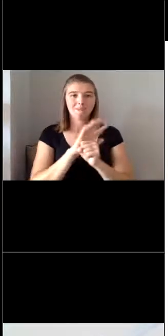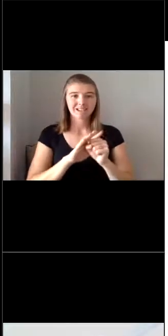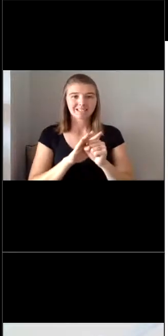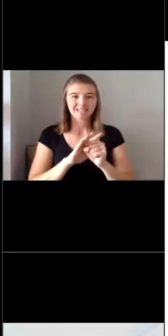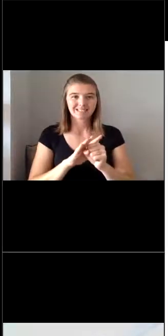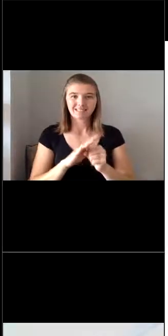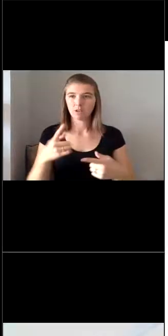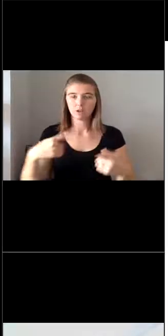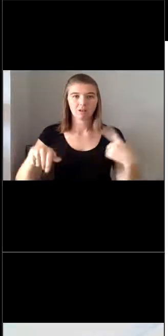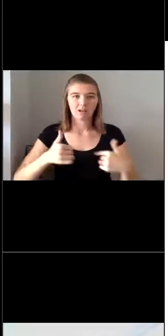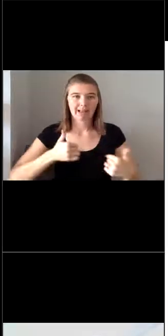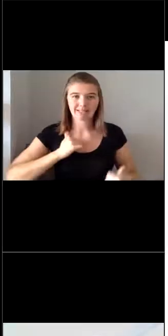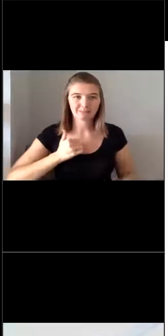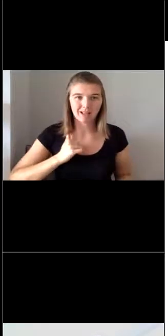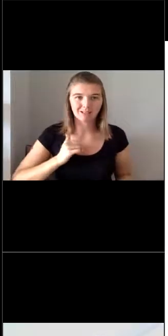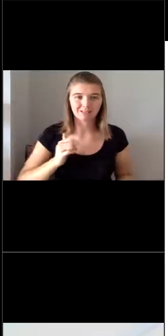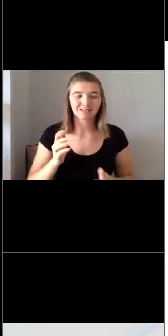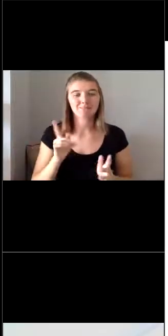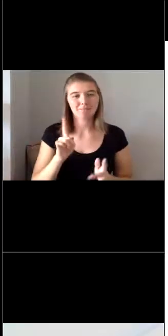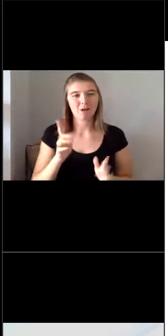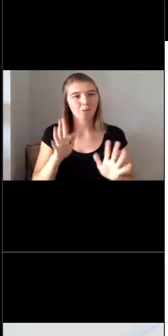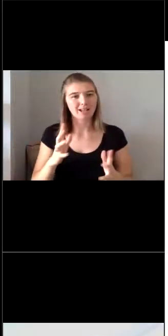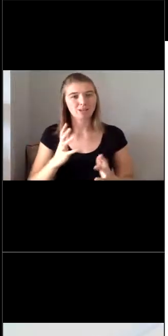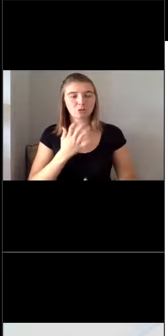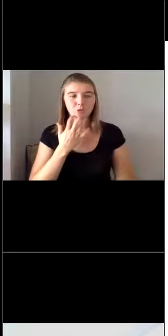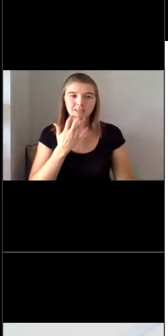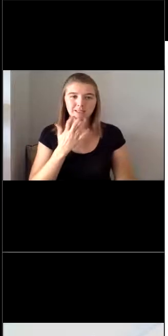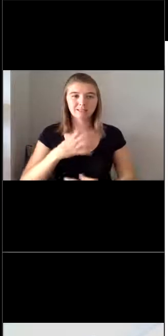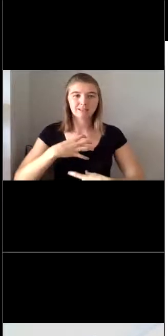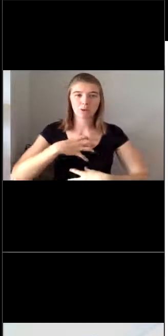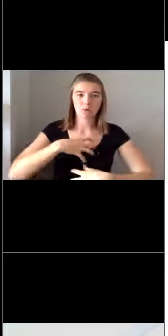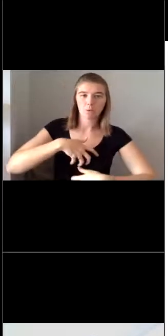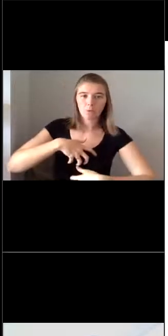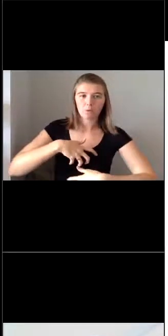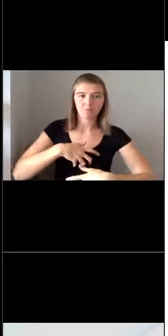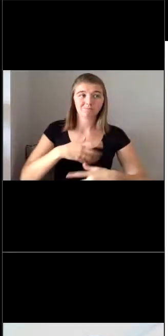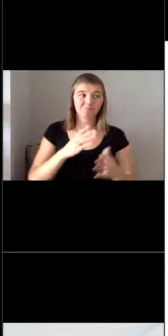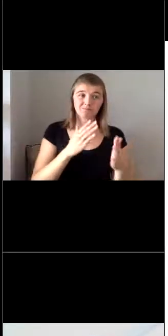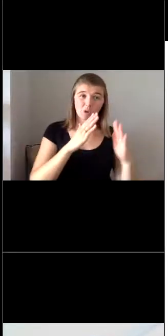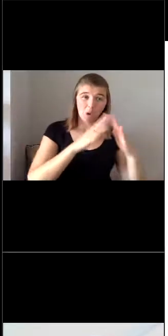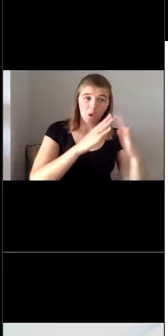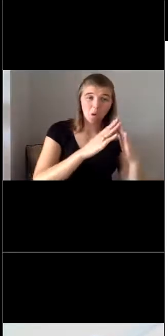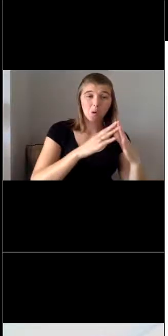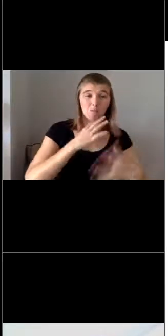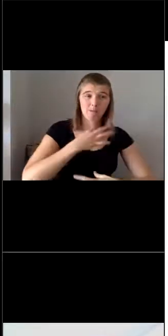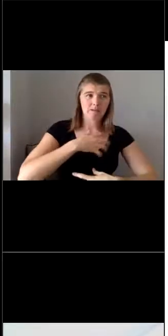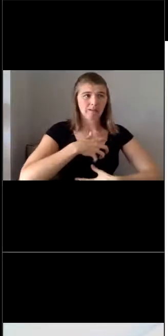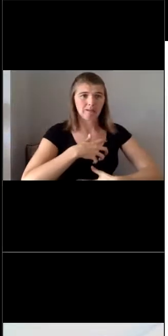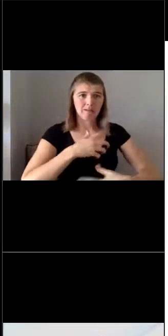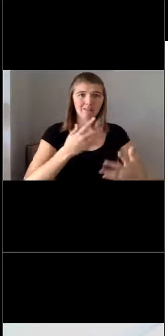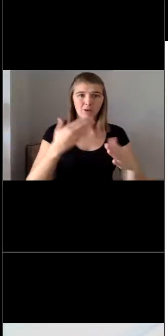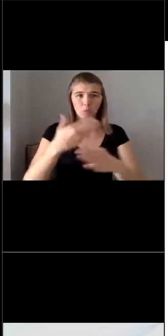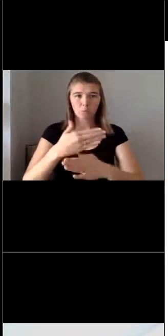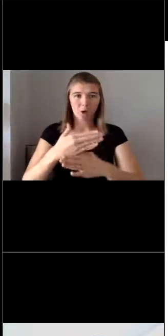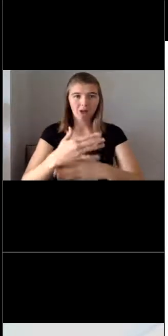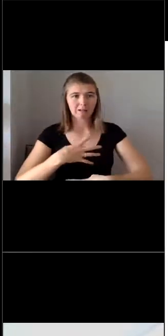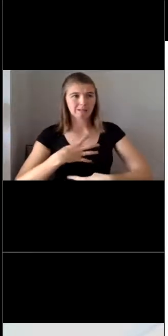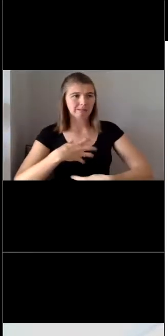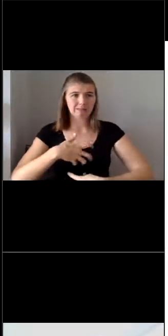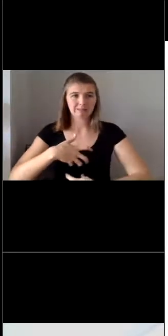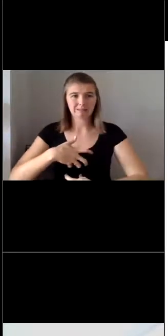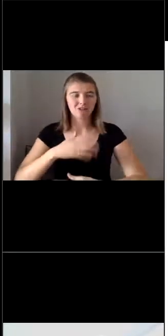had to make some changes, be it at home, at work, etc., and it really is quite a